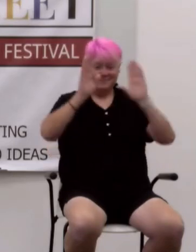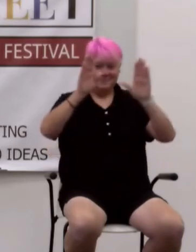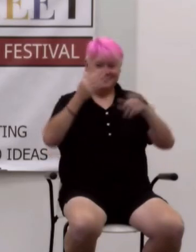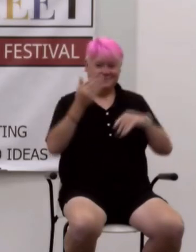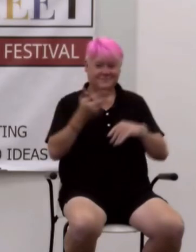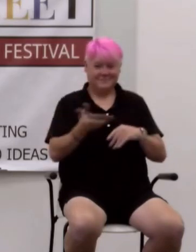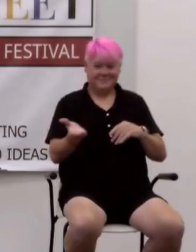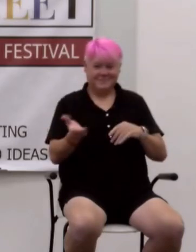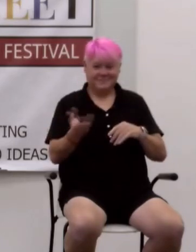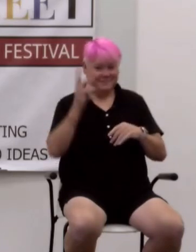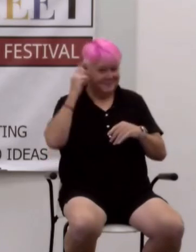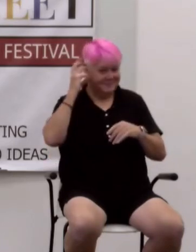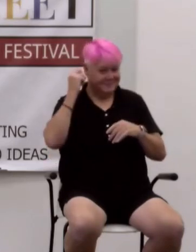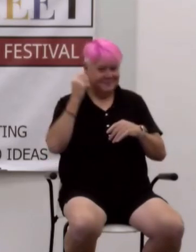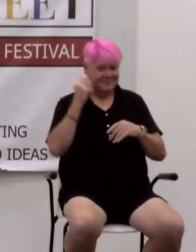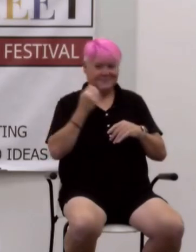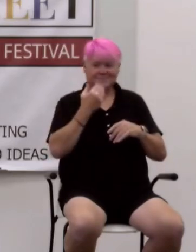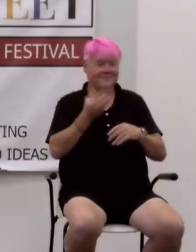so much.